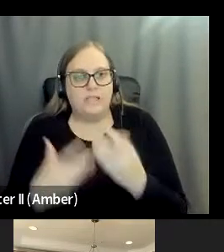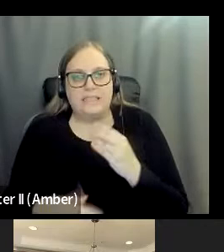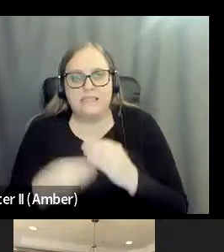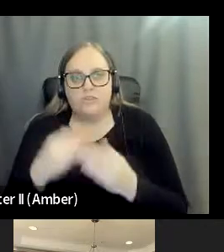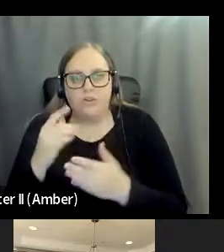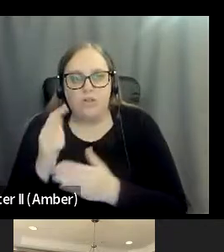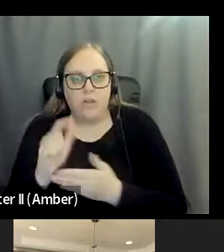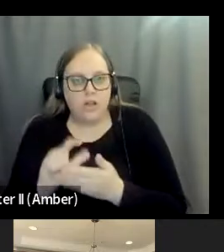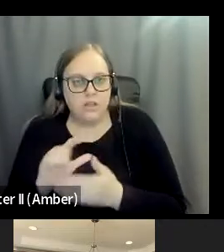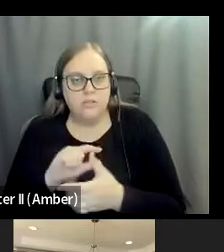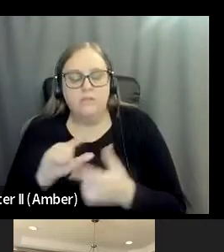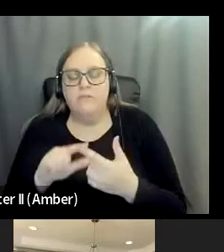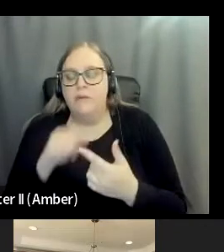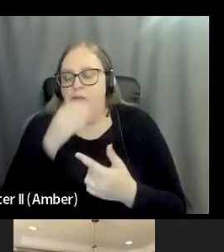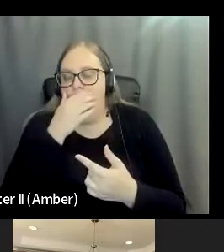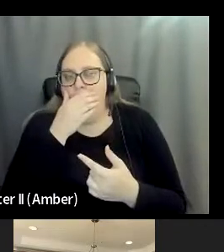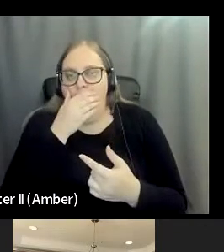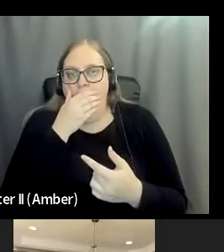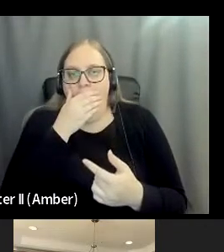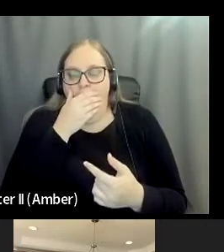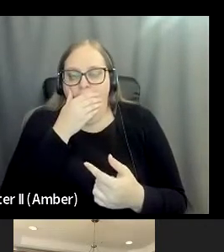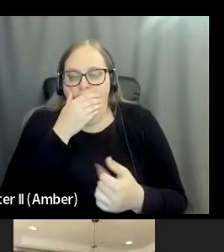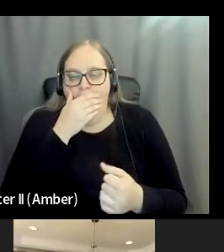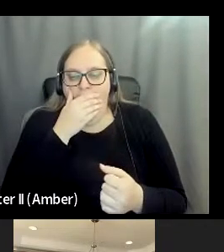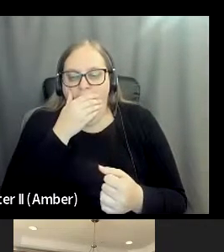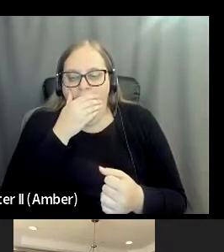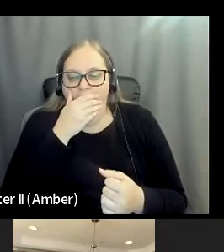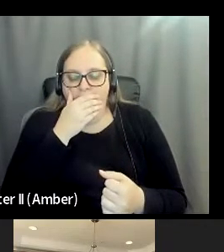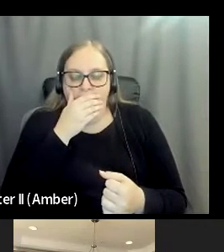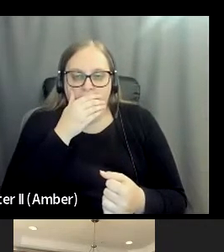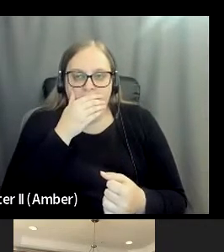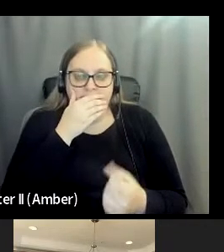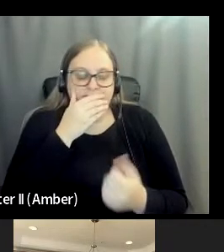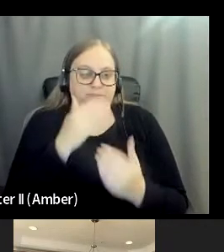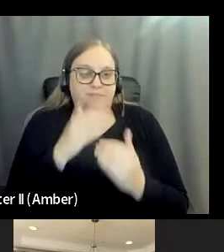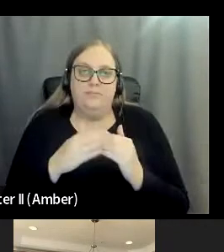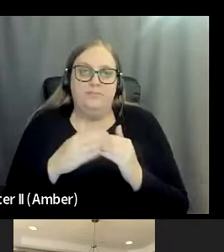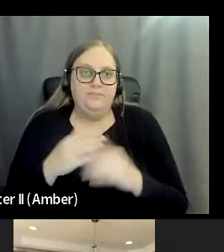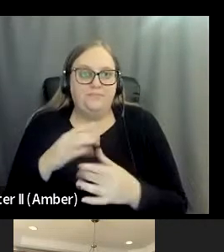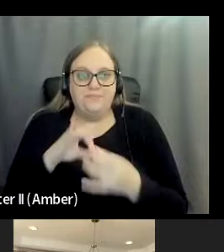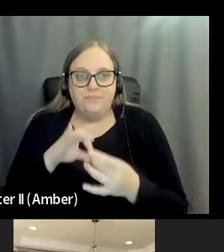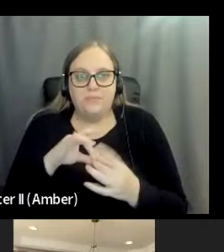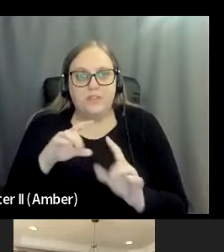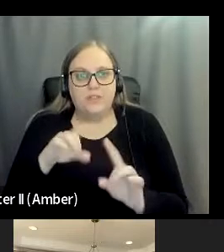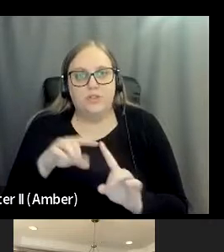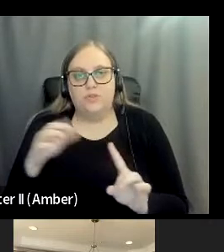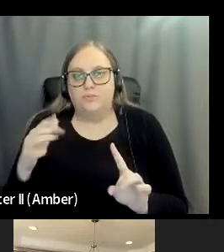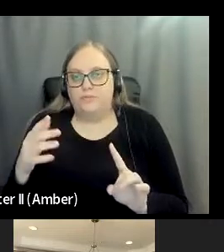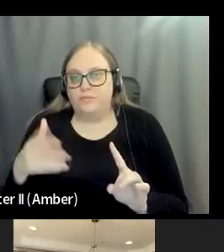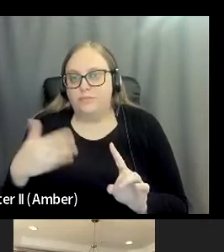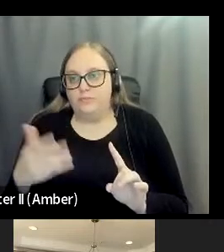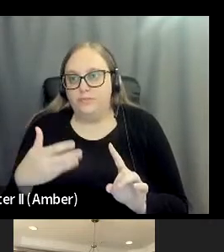laws, especially given that at least as it pertains to,